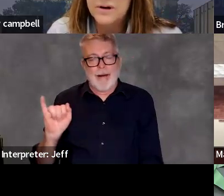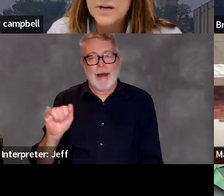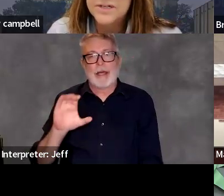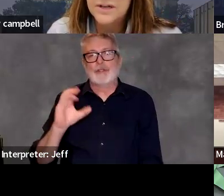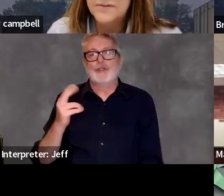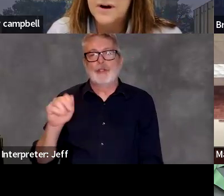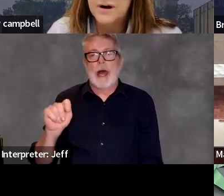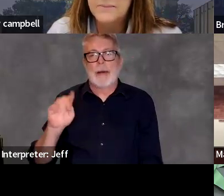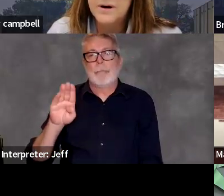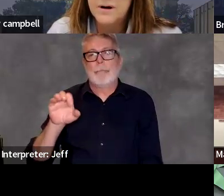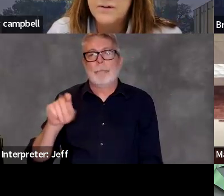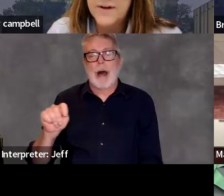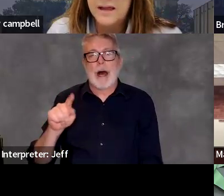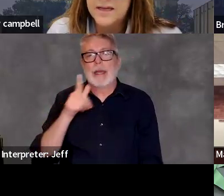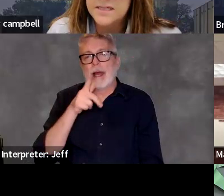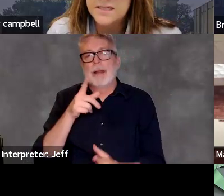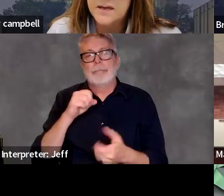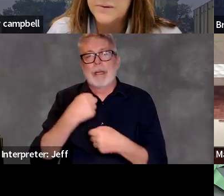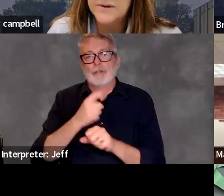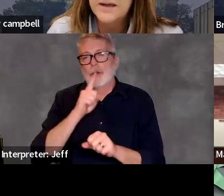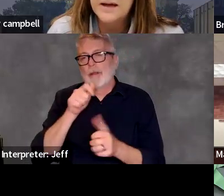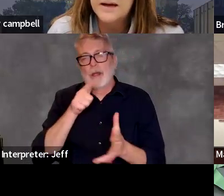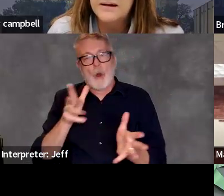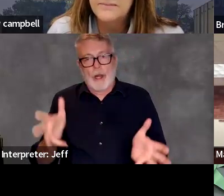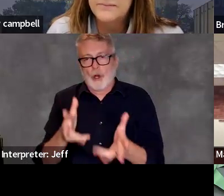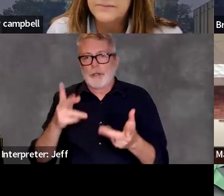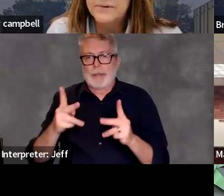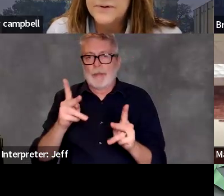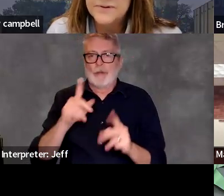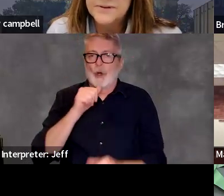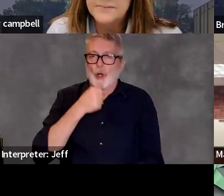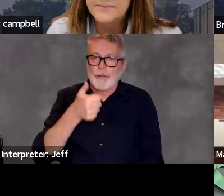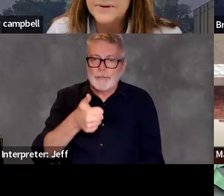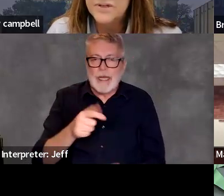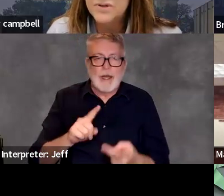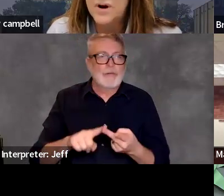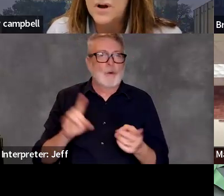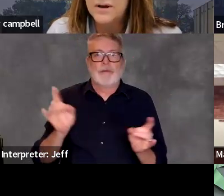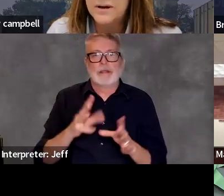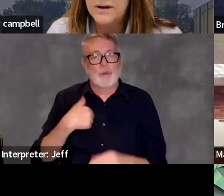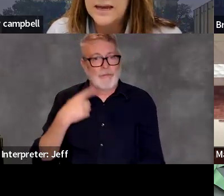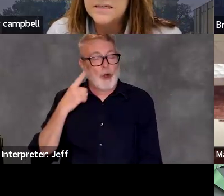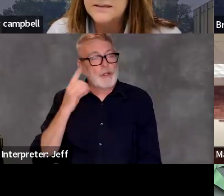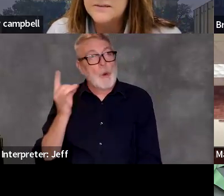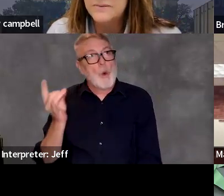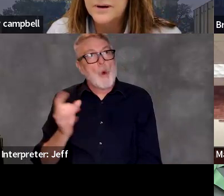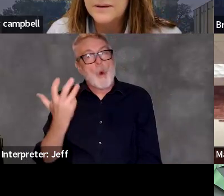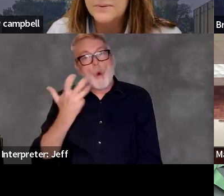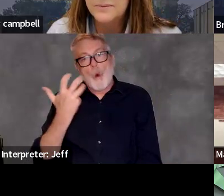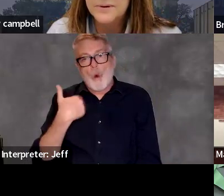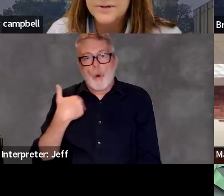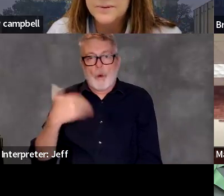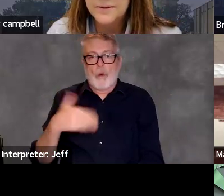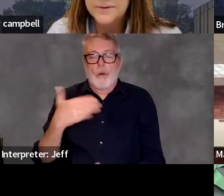don't encourage self-harm or violence. So we've heard some pretty strong cases